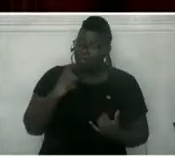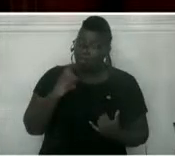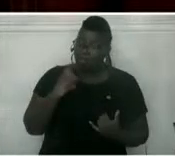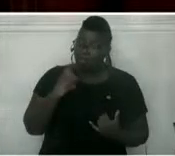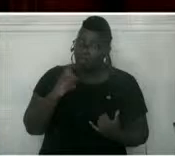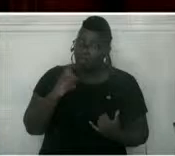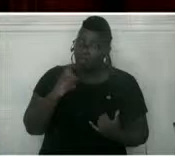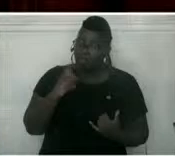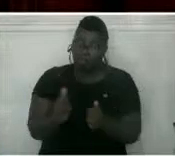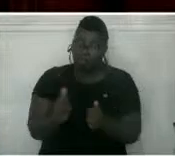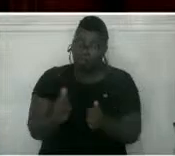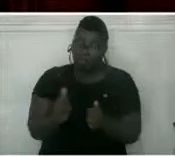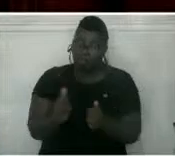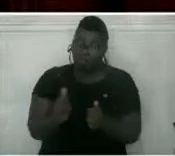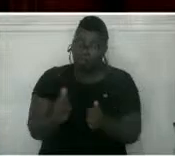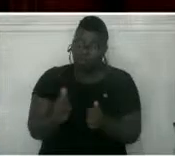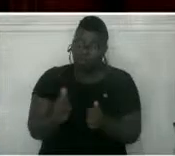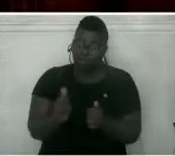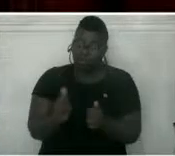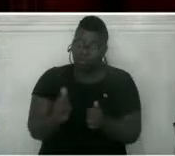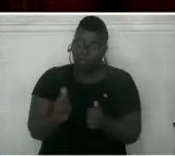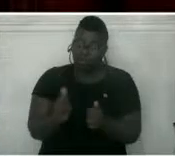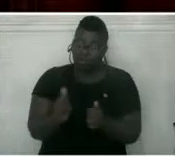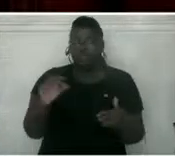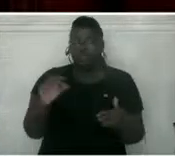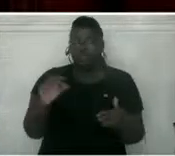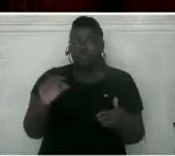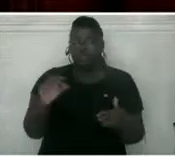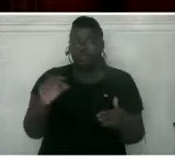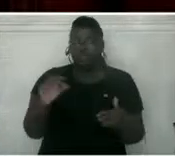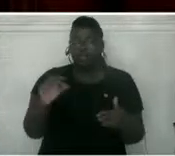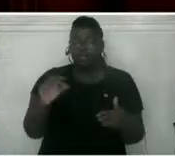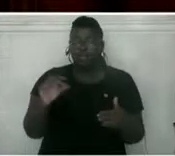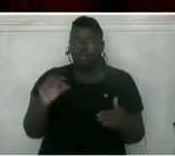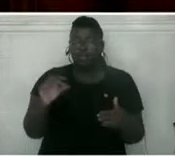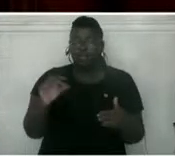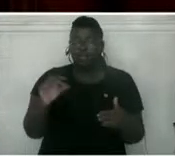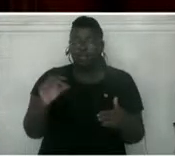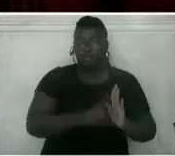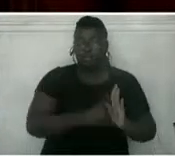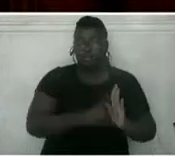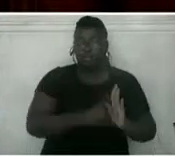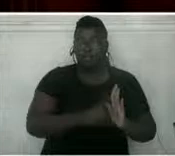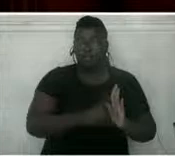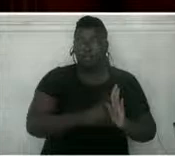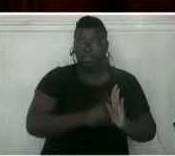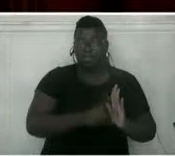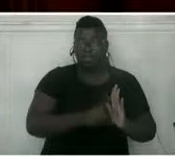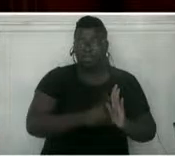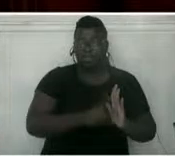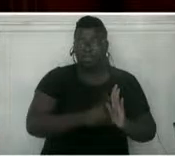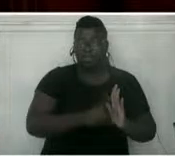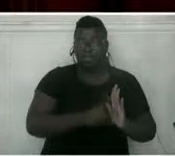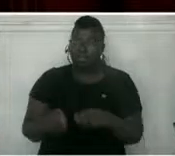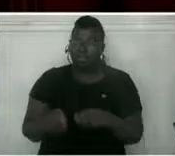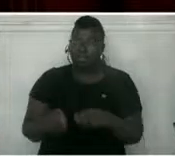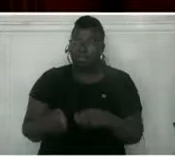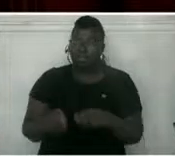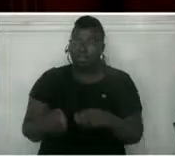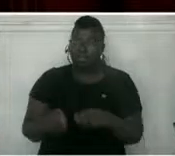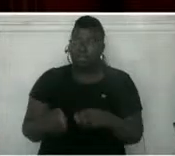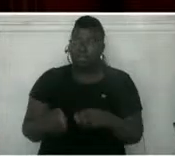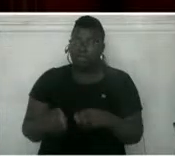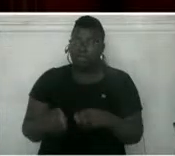Consequence Management. For the first time, we have developed a practical instrument that will serve as